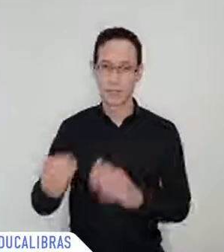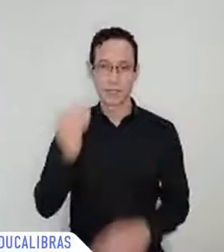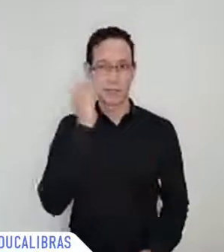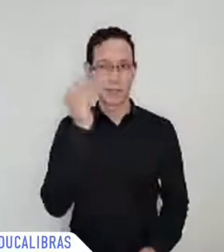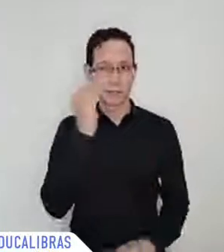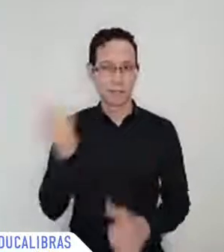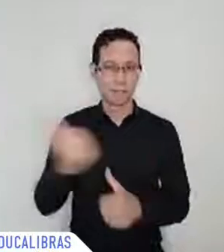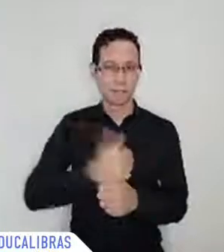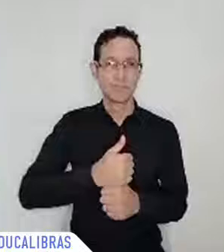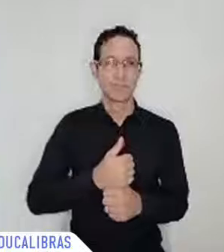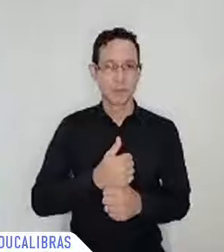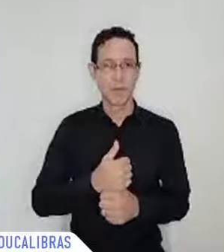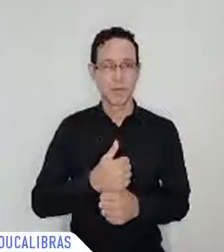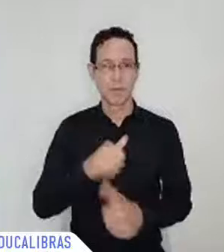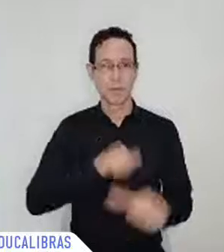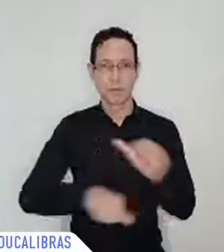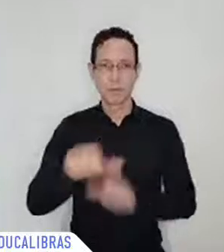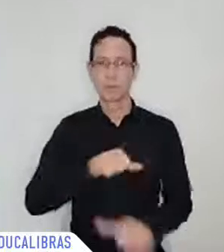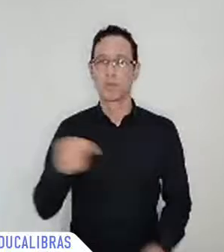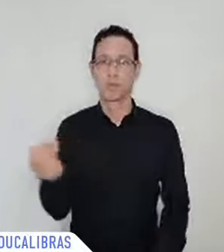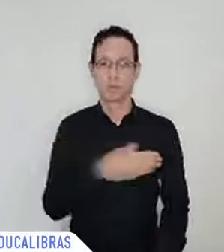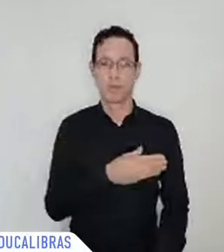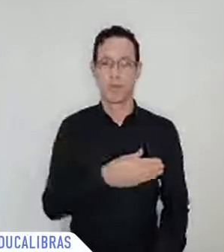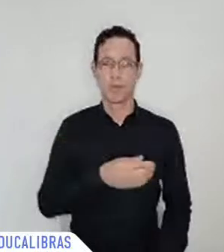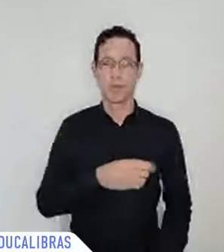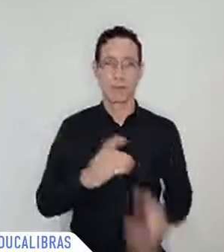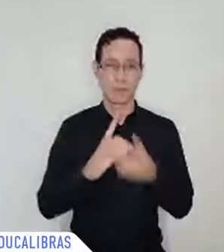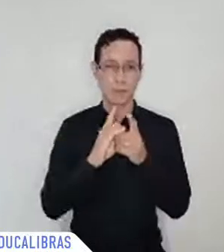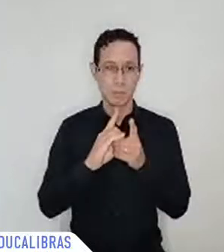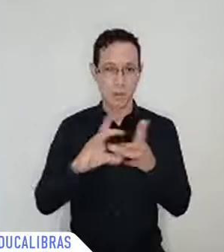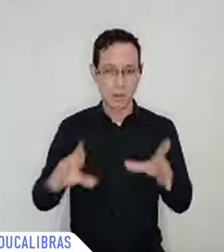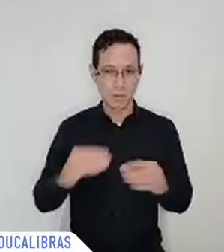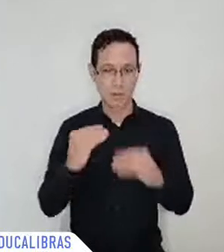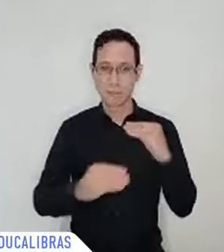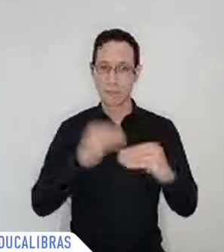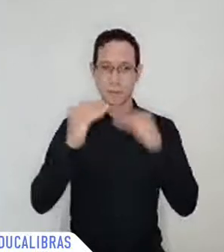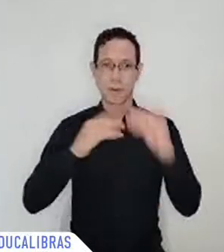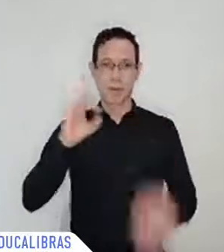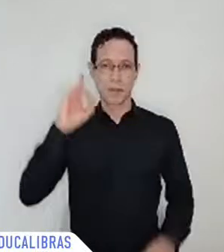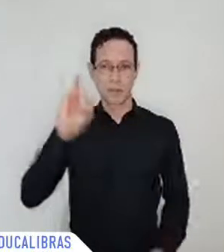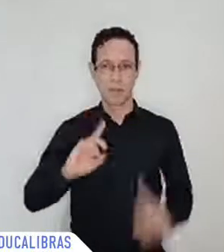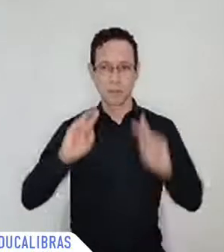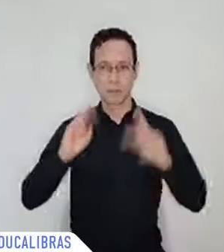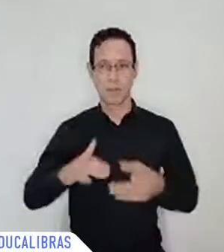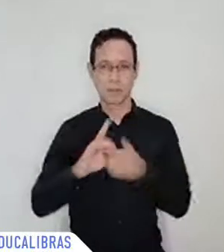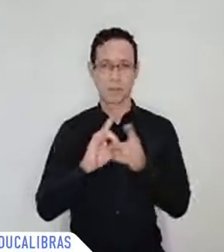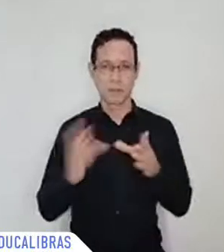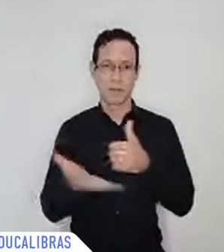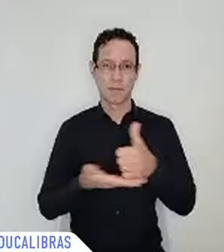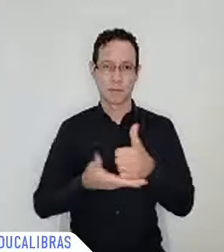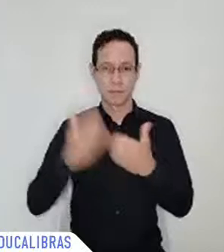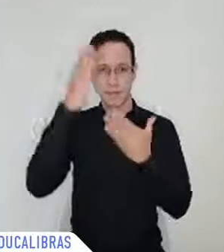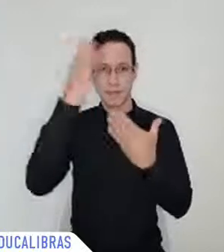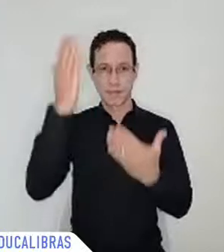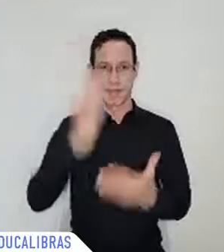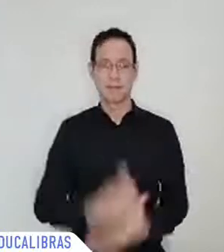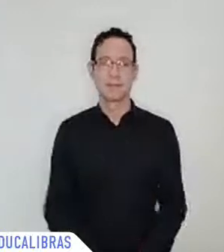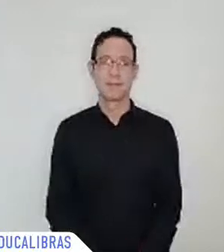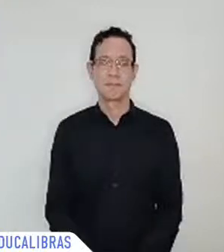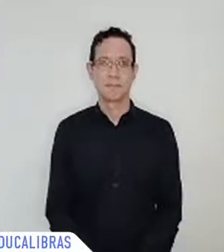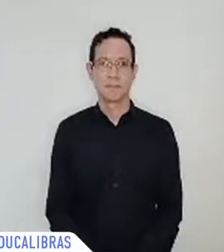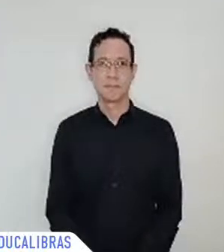organize ourselves so that in some way we can germinate fruits in the realm